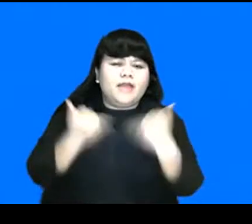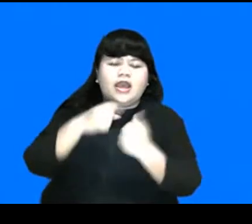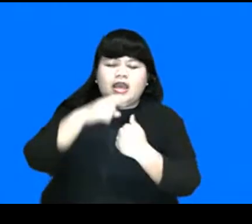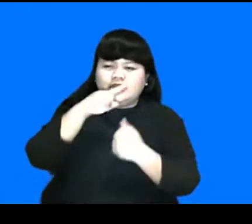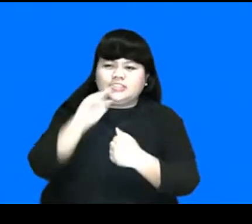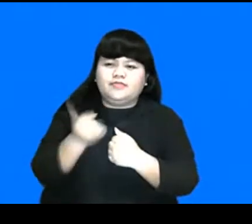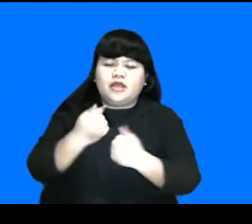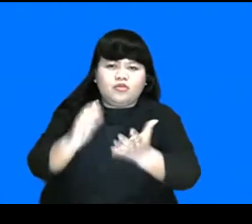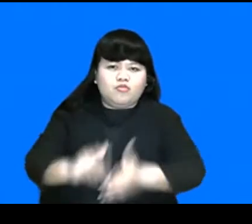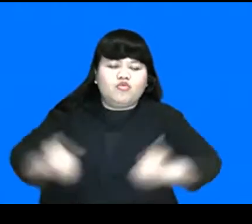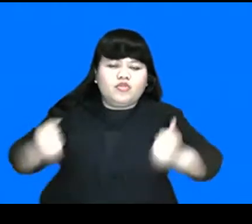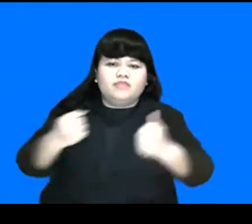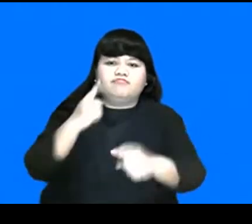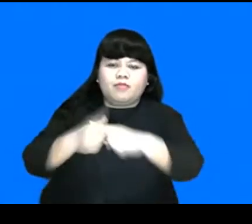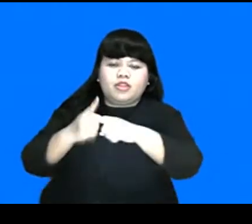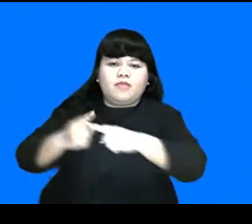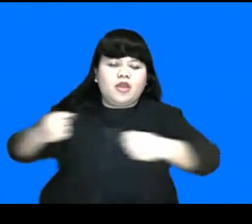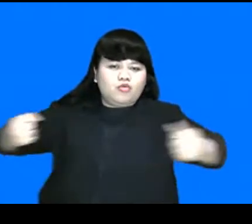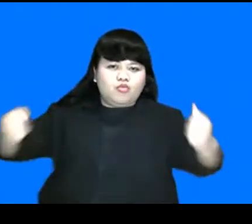funds to do this.